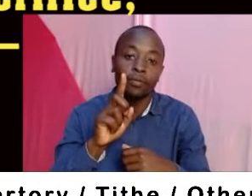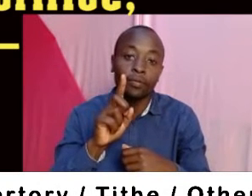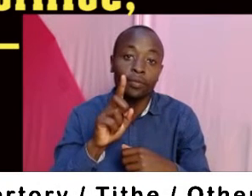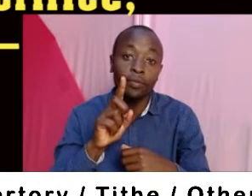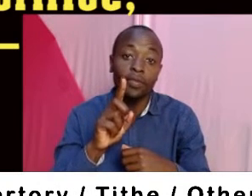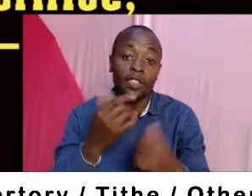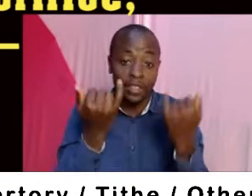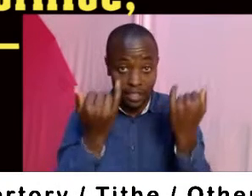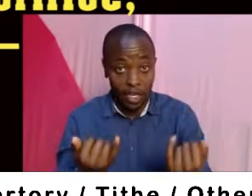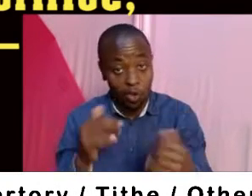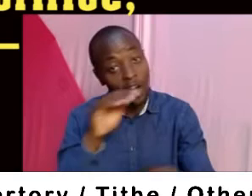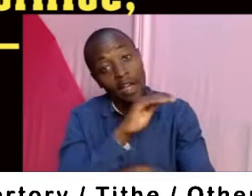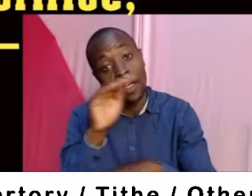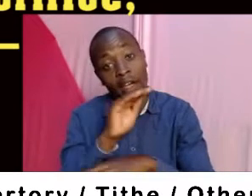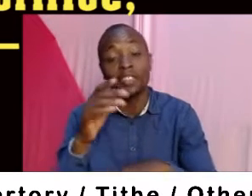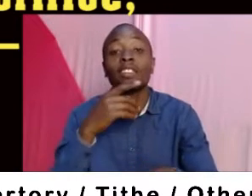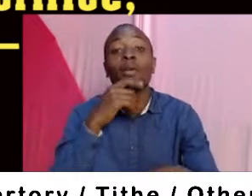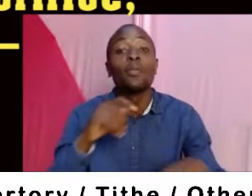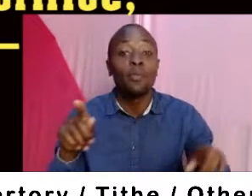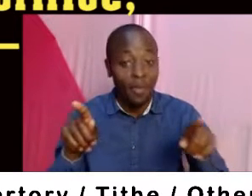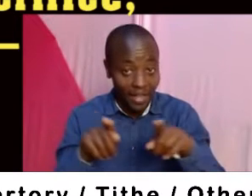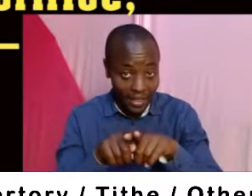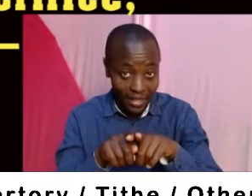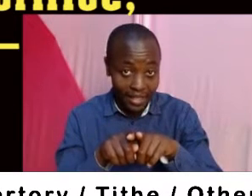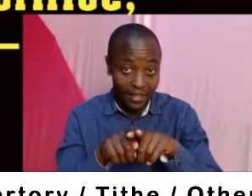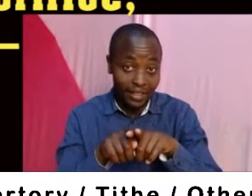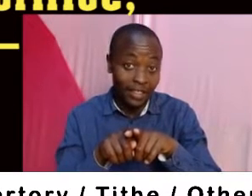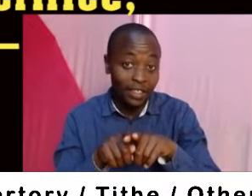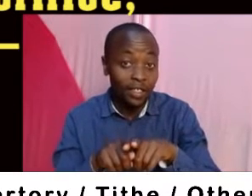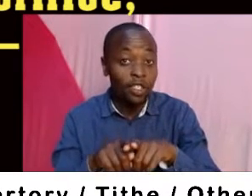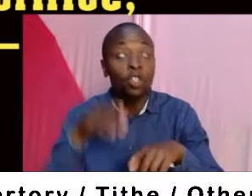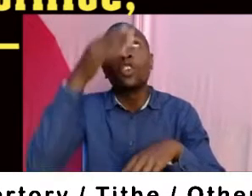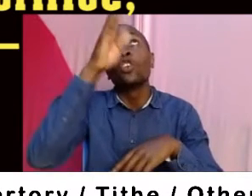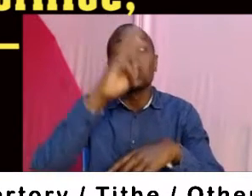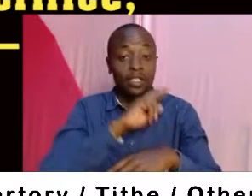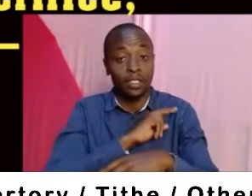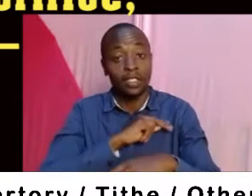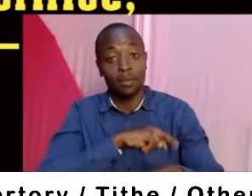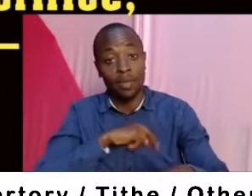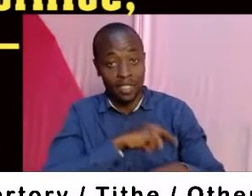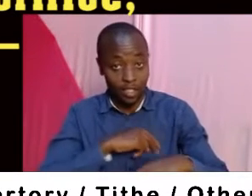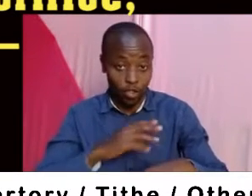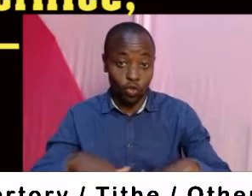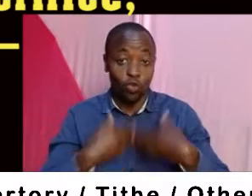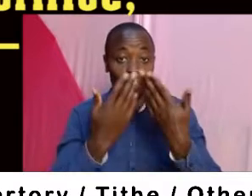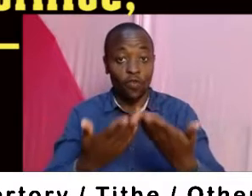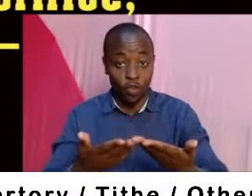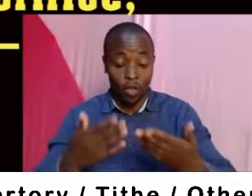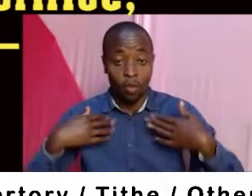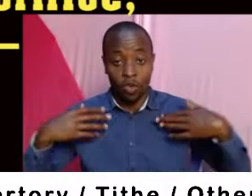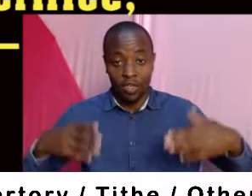Therefore, I urge you, brothers, in view of God's mercy, to offer your bodies as